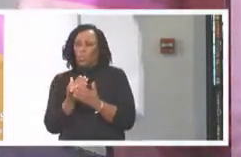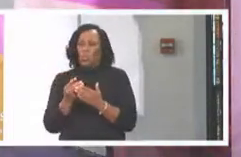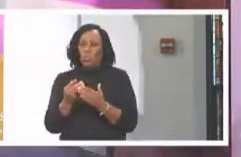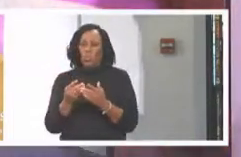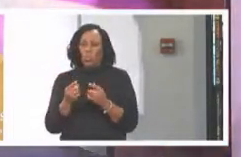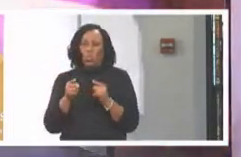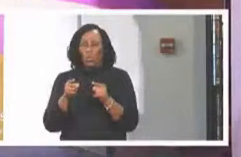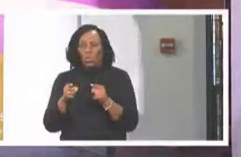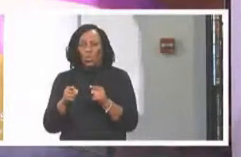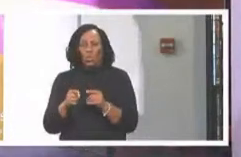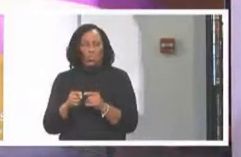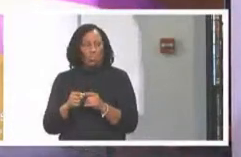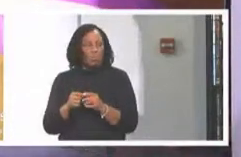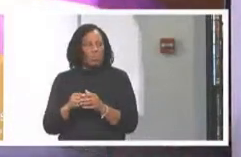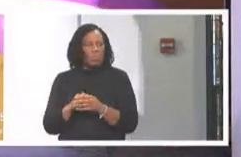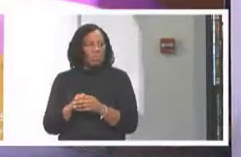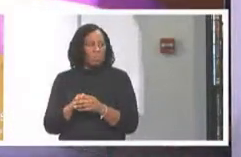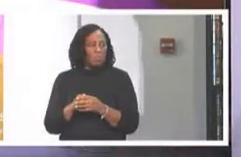Get busy.